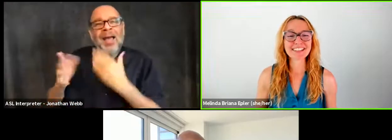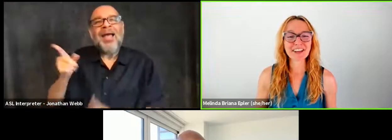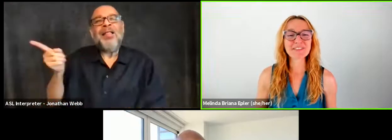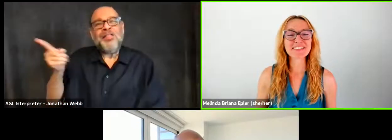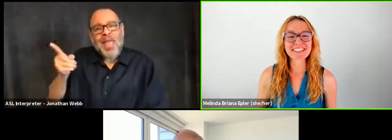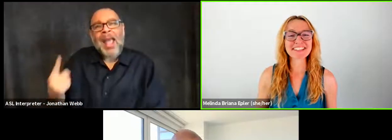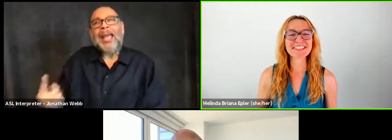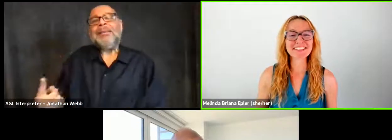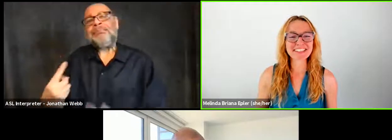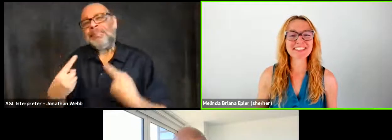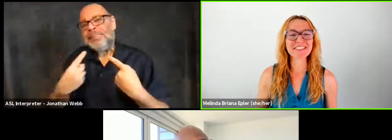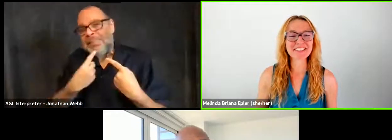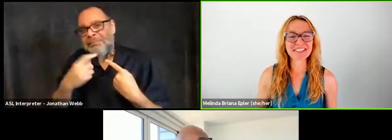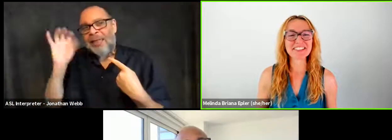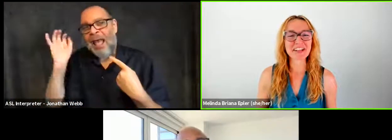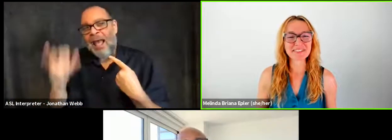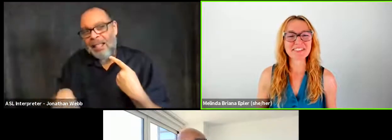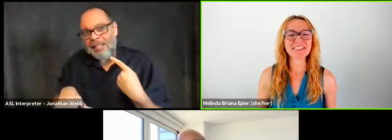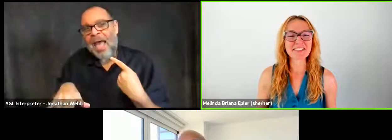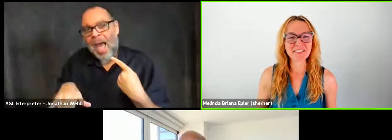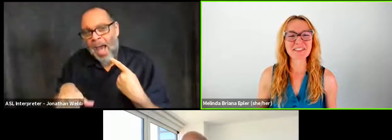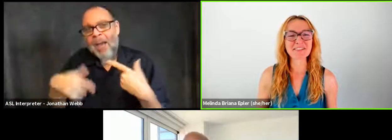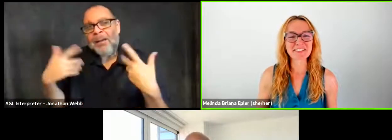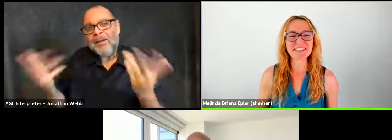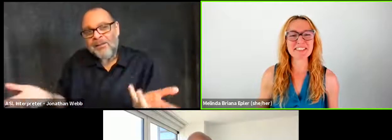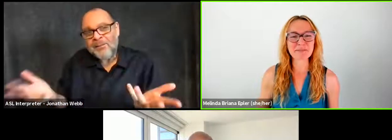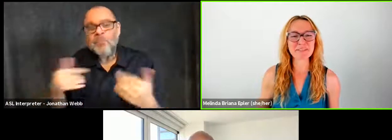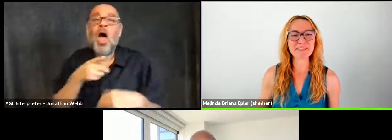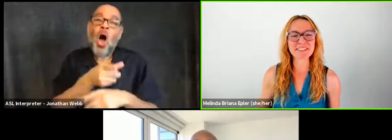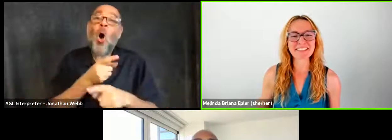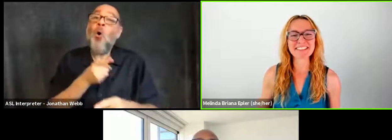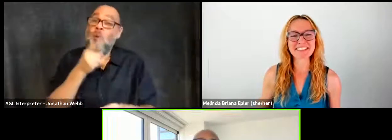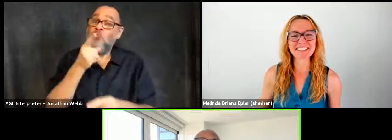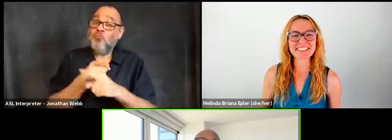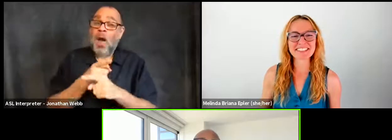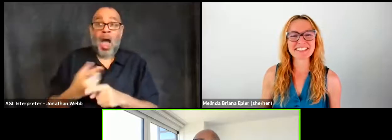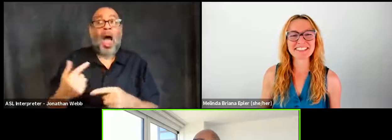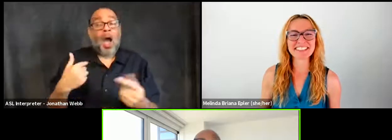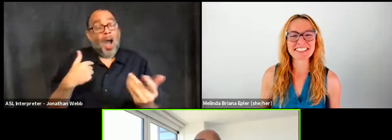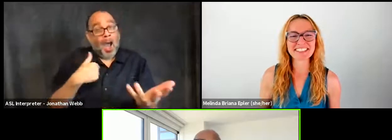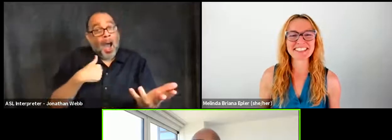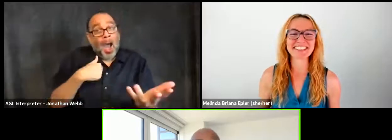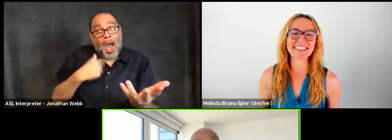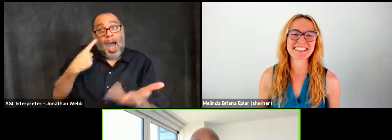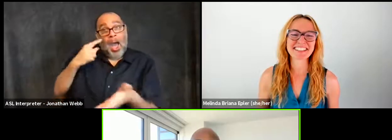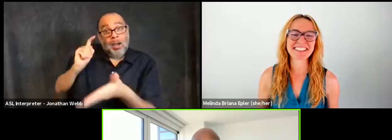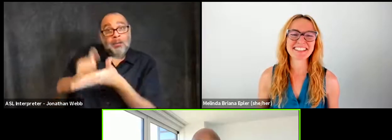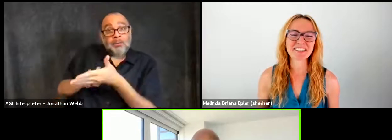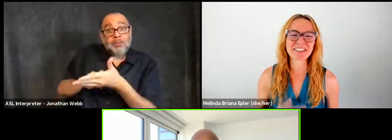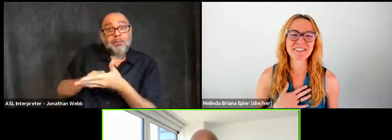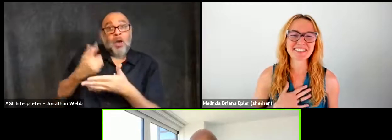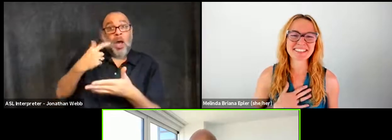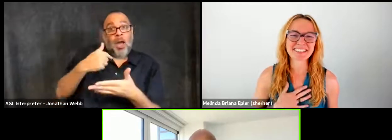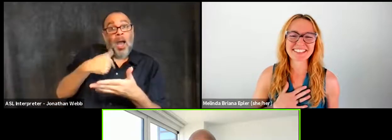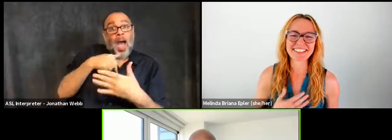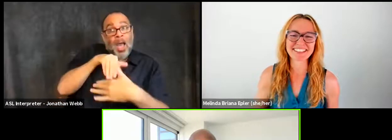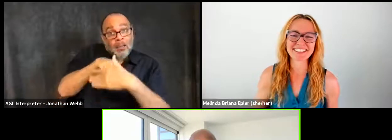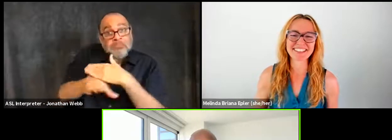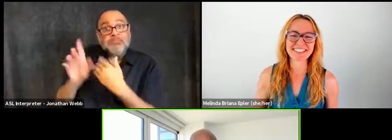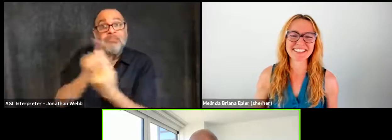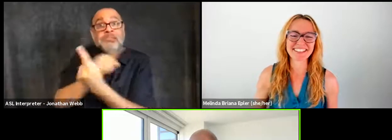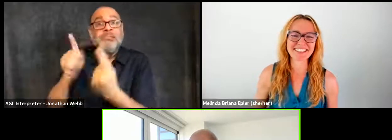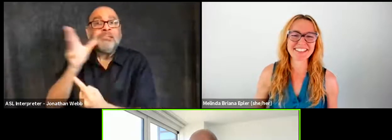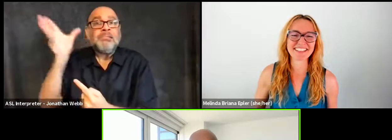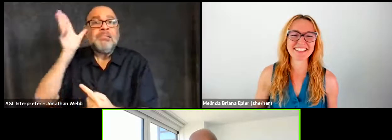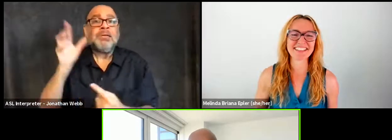it. I would say it was, they were a little skeptical. Every family was a little skeptical at first. I know my parents said, don't bring that girl here, but I'm